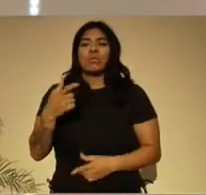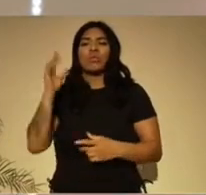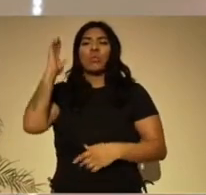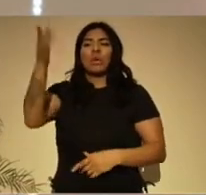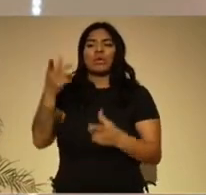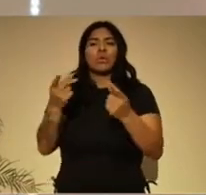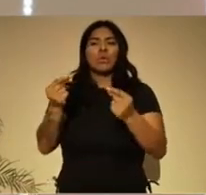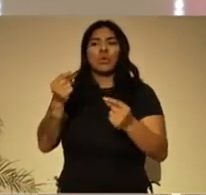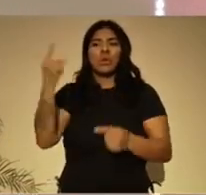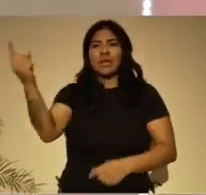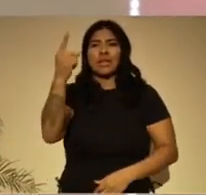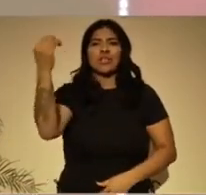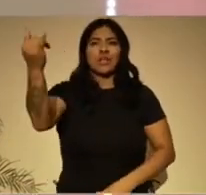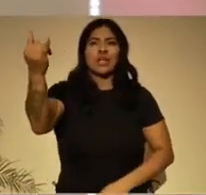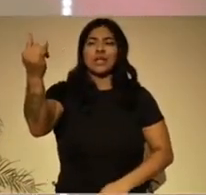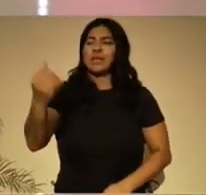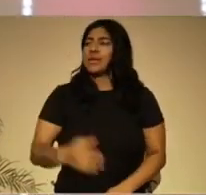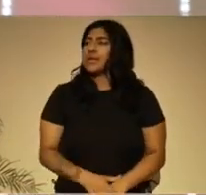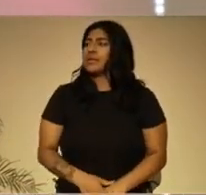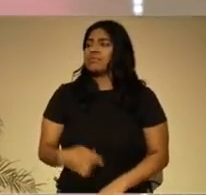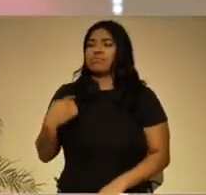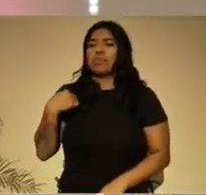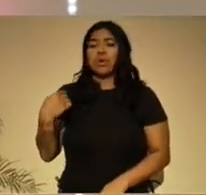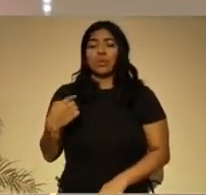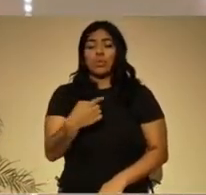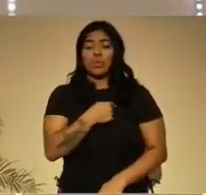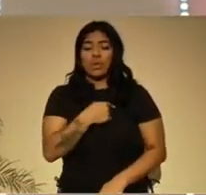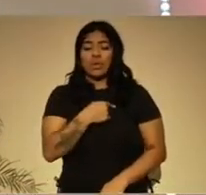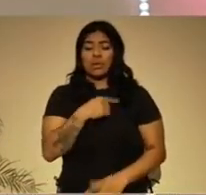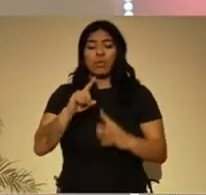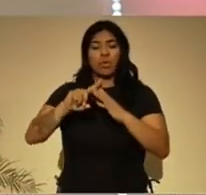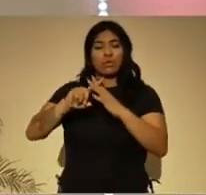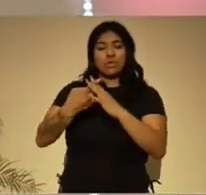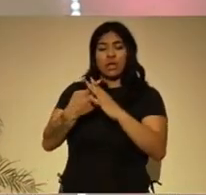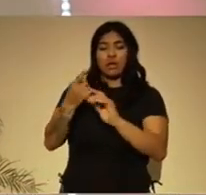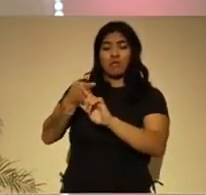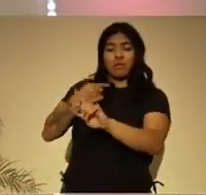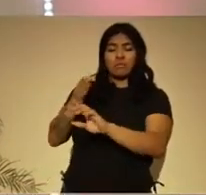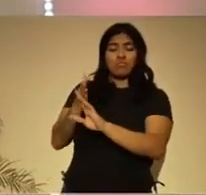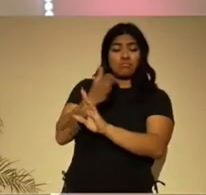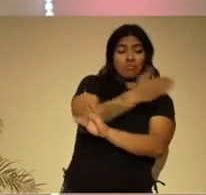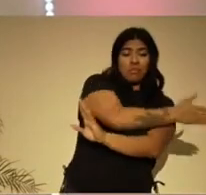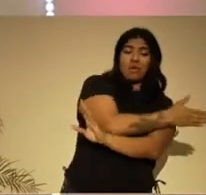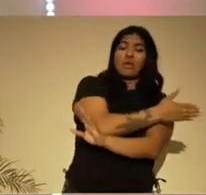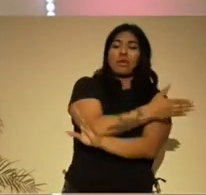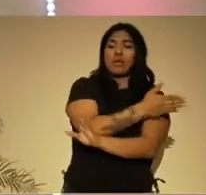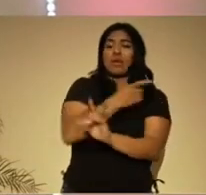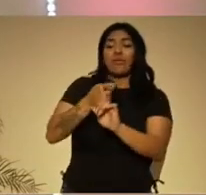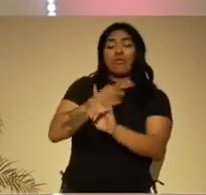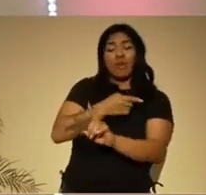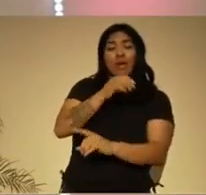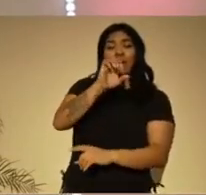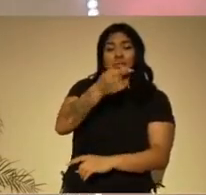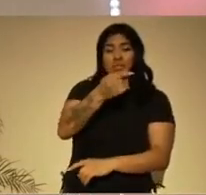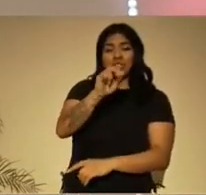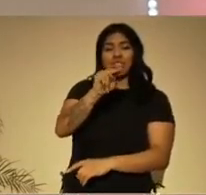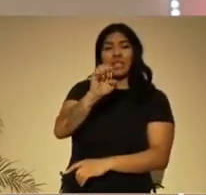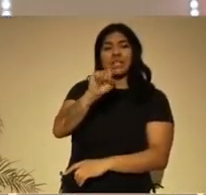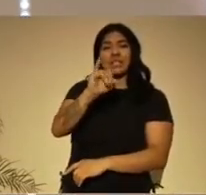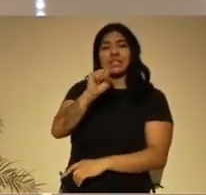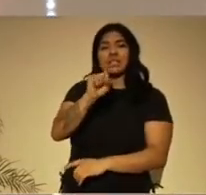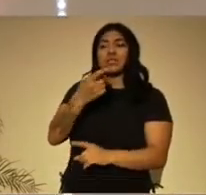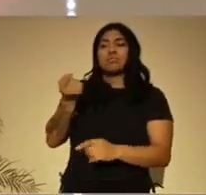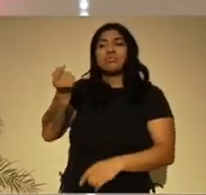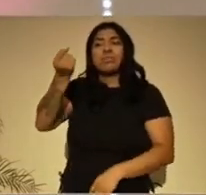eternity. But we're going to go today to the beginning of time from Genesis to